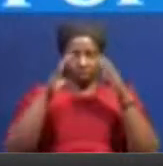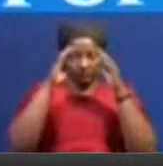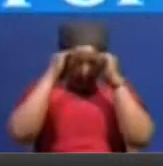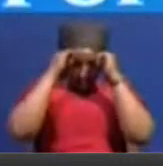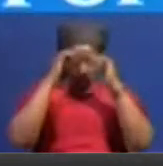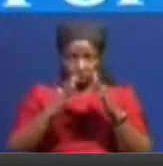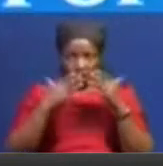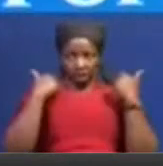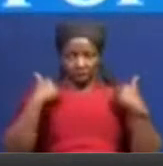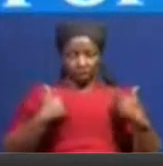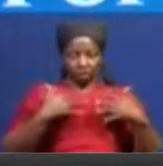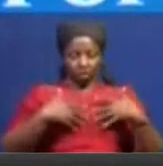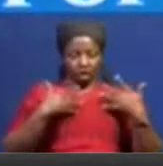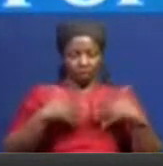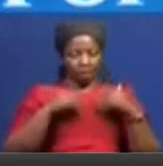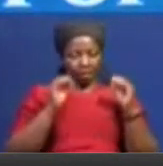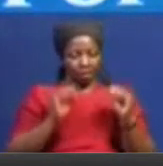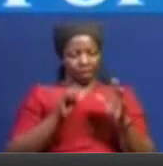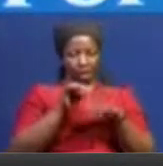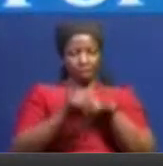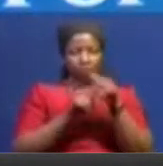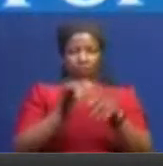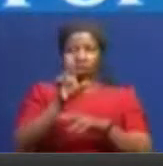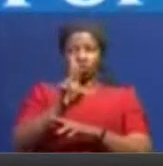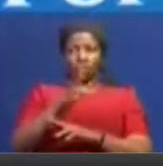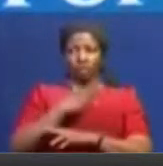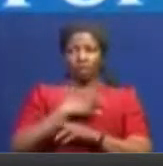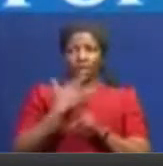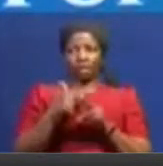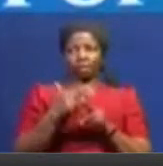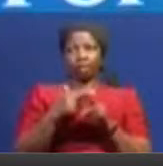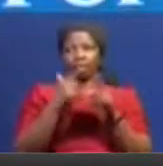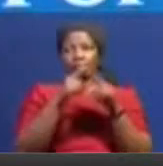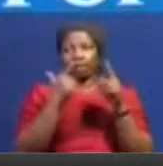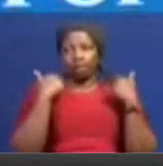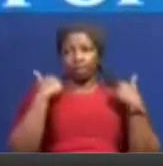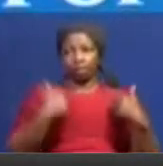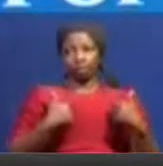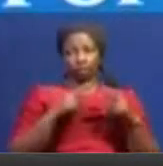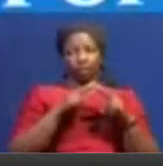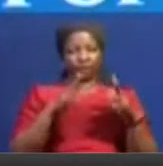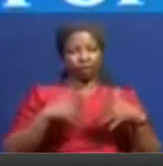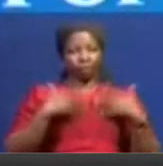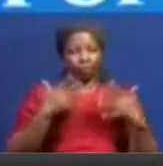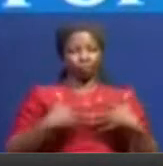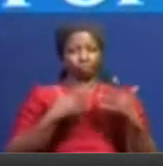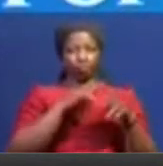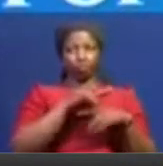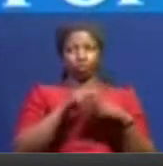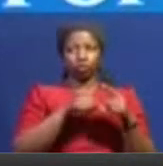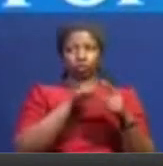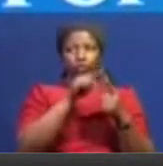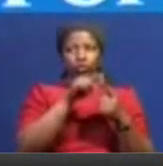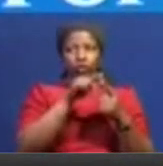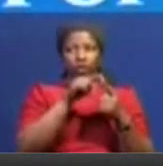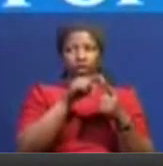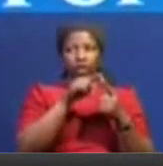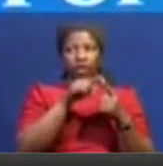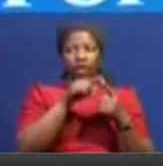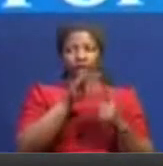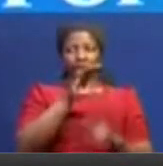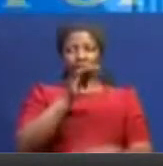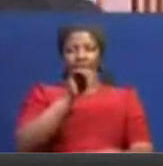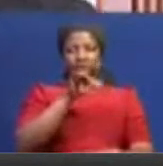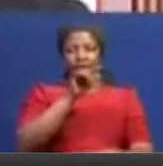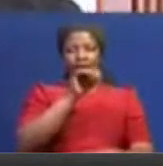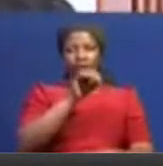that capacity. And I was very happy when the cartoonists were able to switch the narrative to